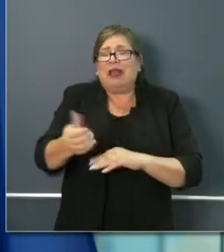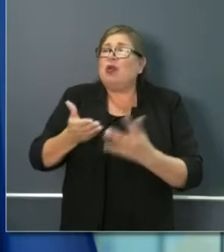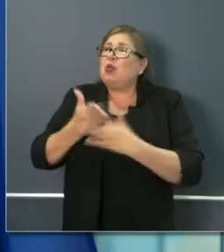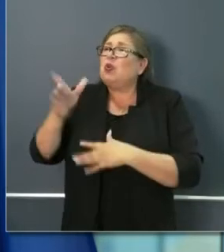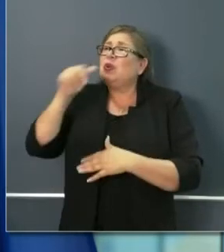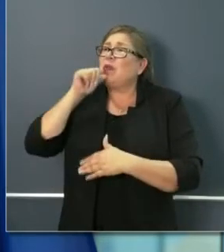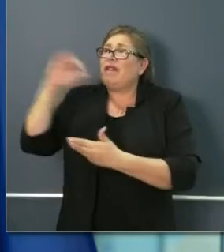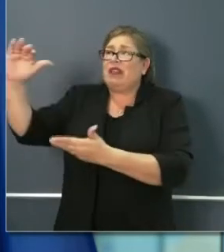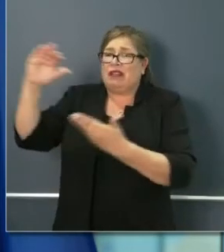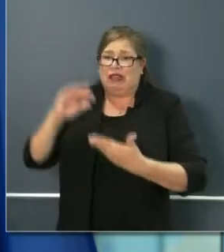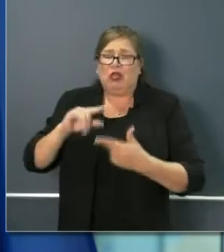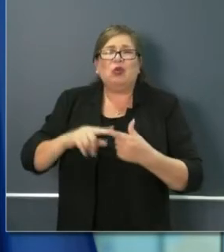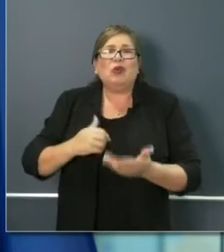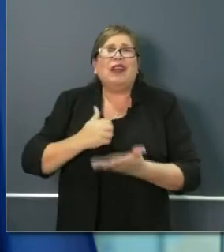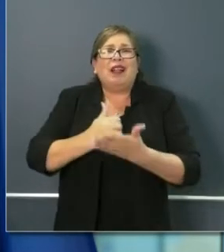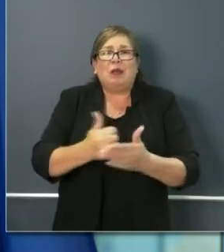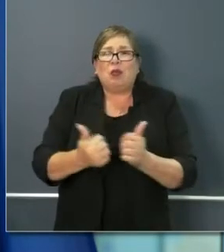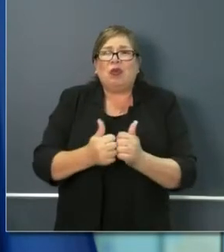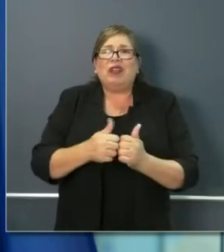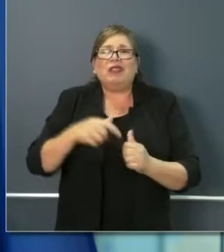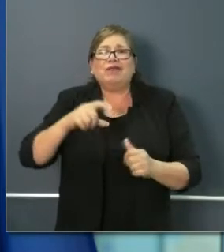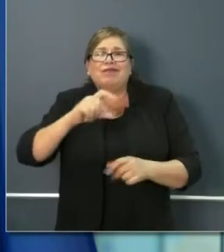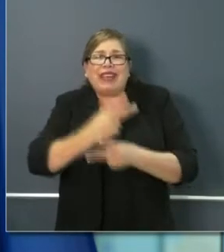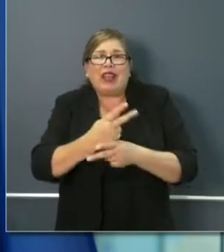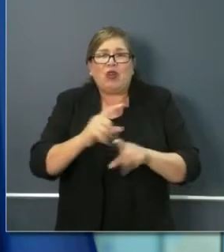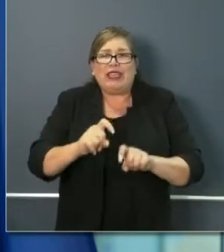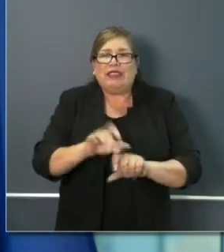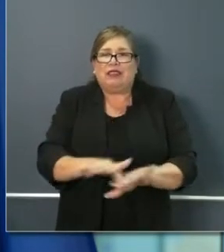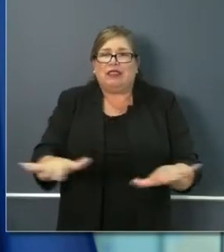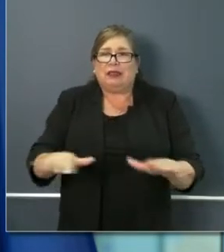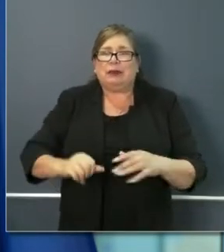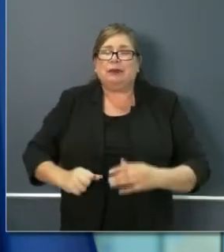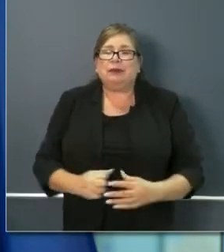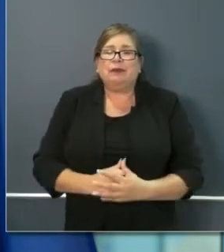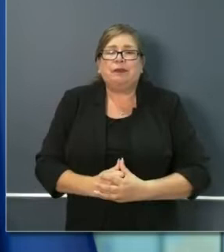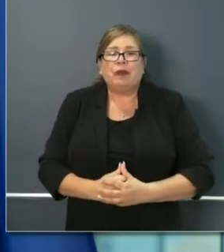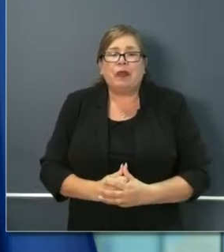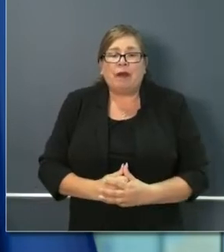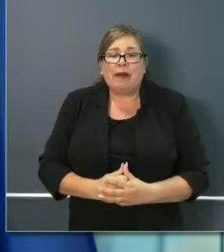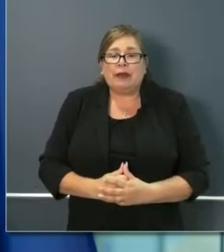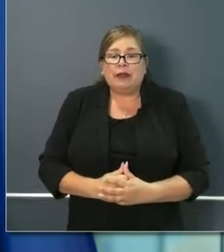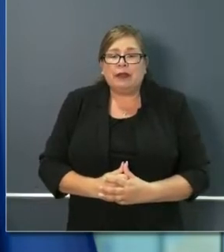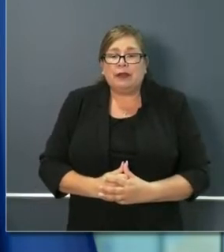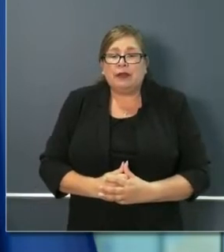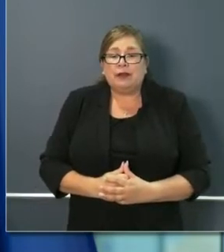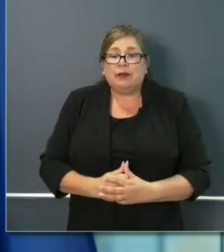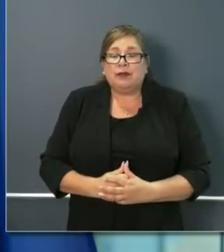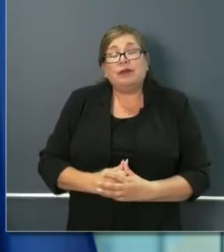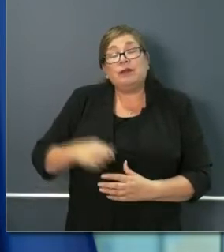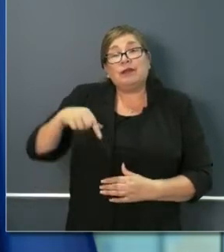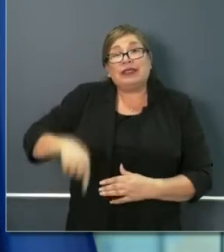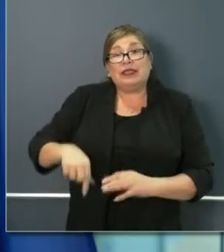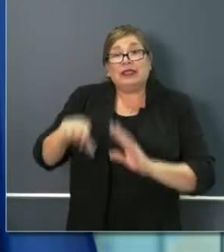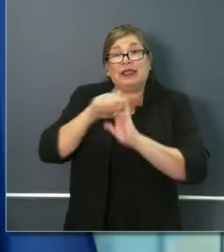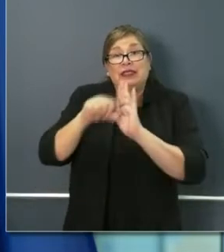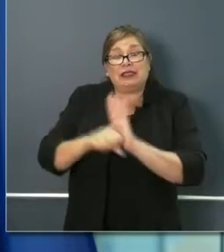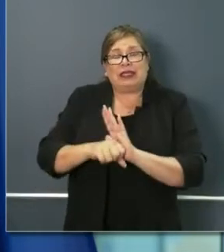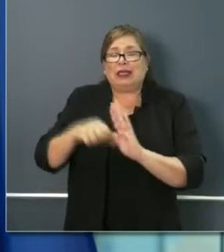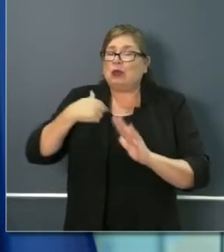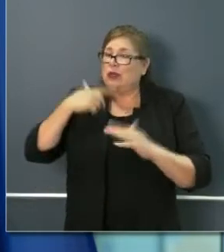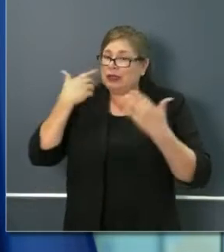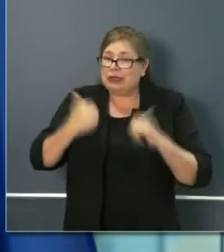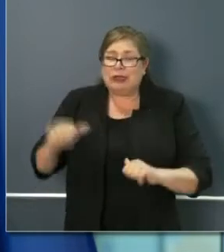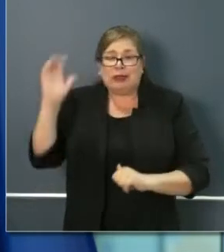sector. We in the state continued to do more to find respirators and ventilators. Let me specifically talk about